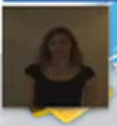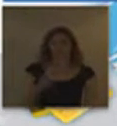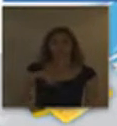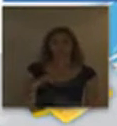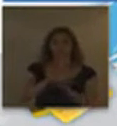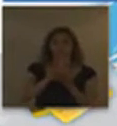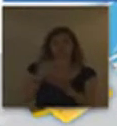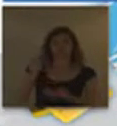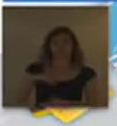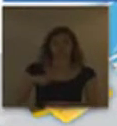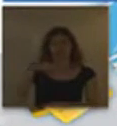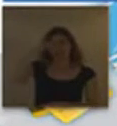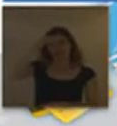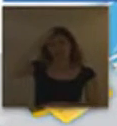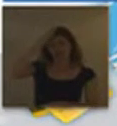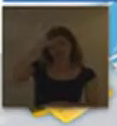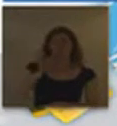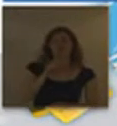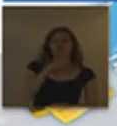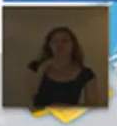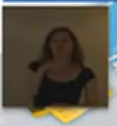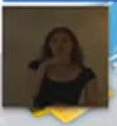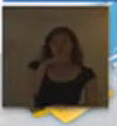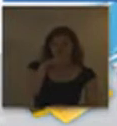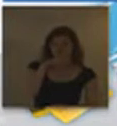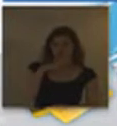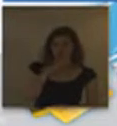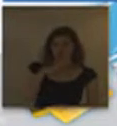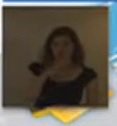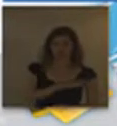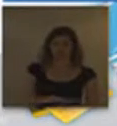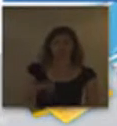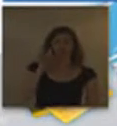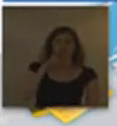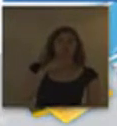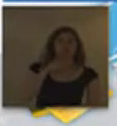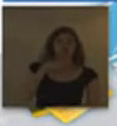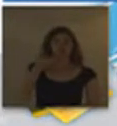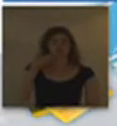As we said, in nonverbal education is the same.